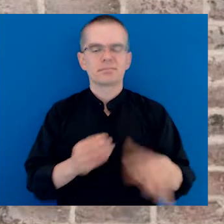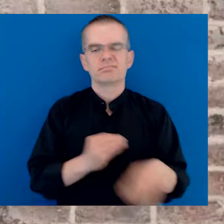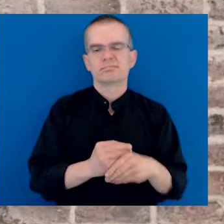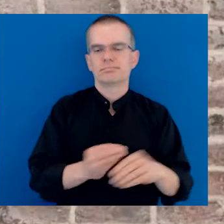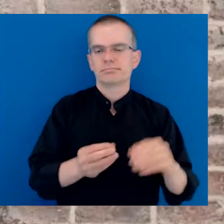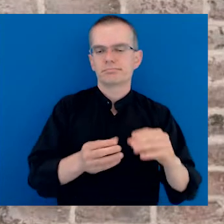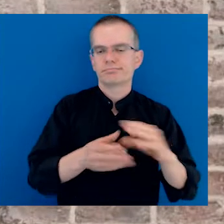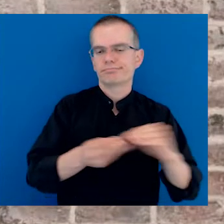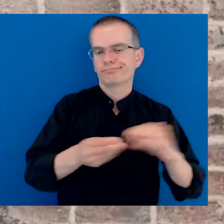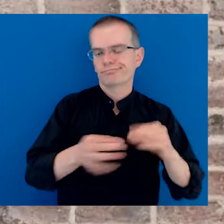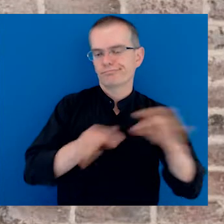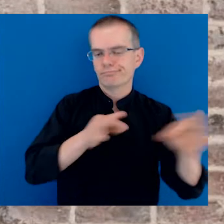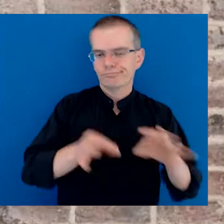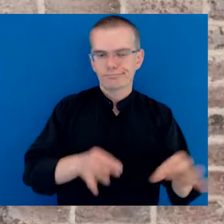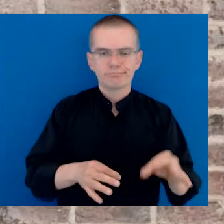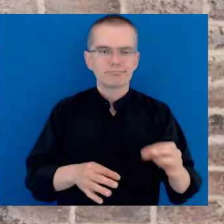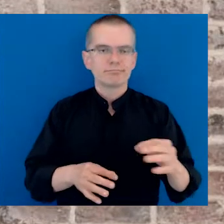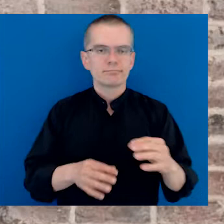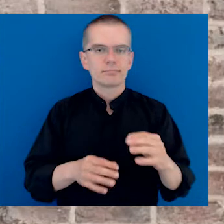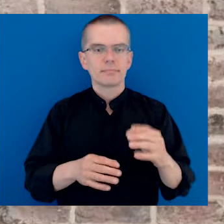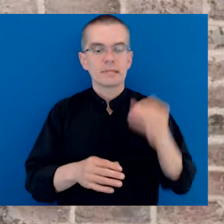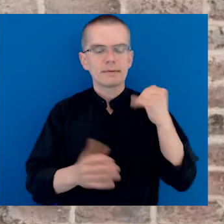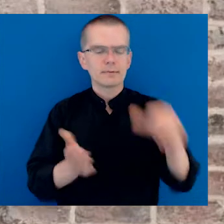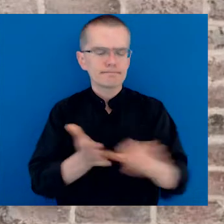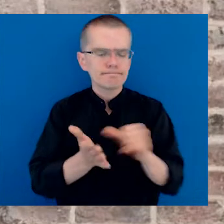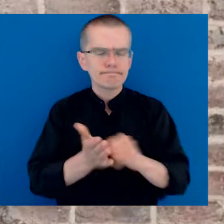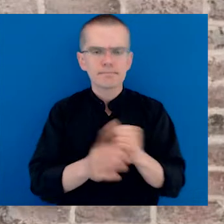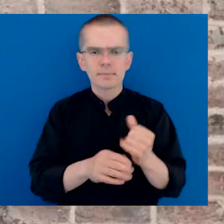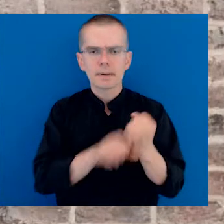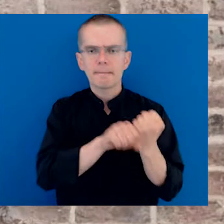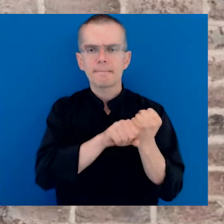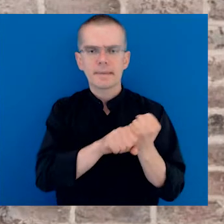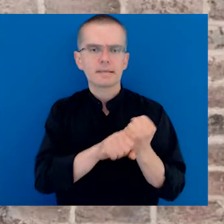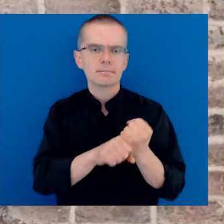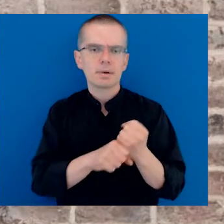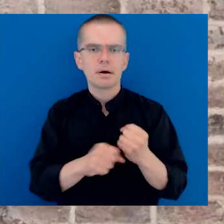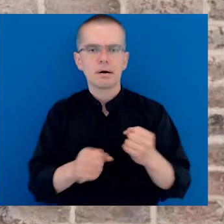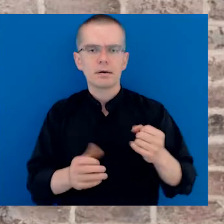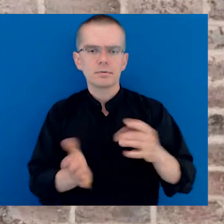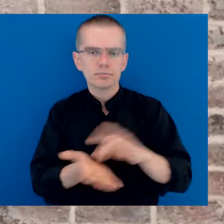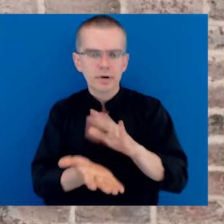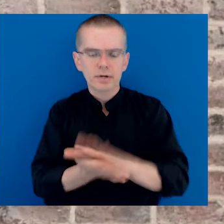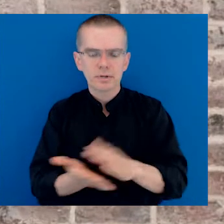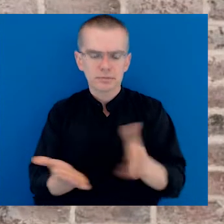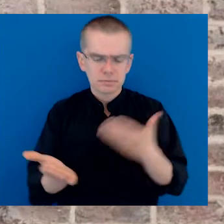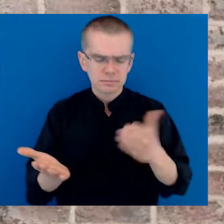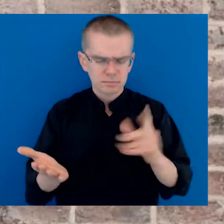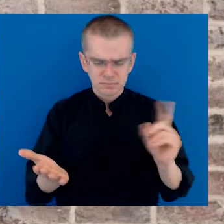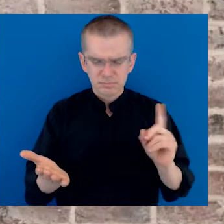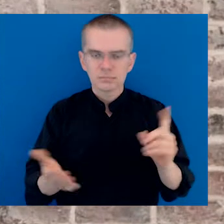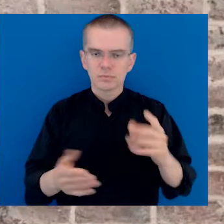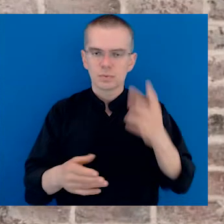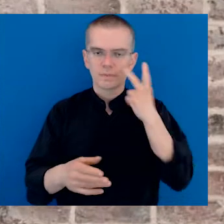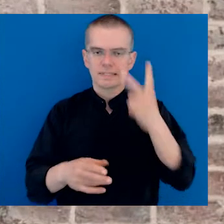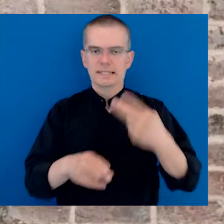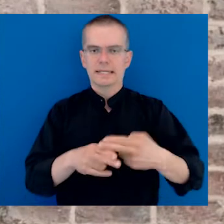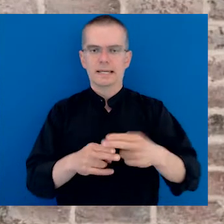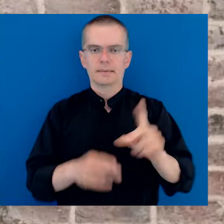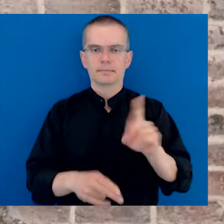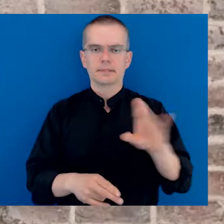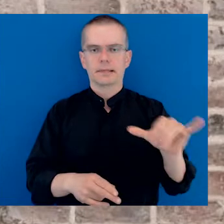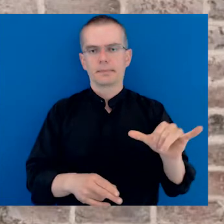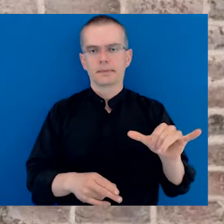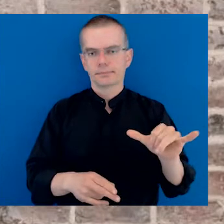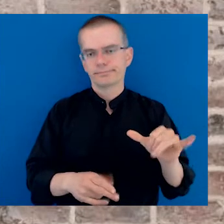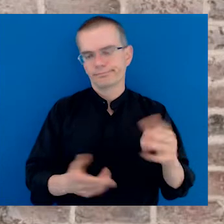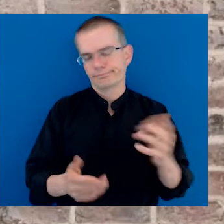that, because if you look at the baseball encyclopedia, that's how you're going to see him, right? As Dummy Hoy. Apparently,